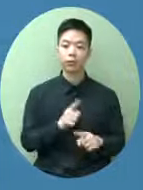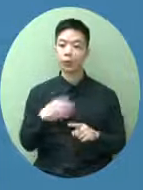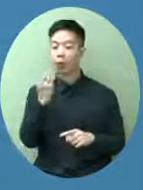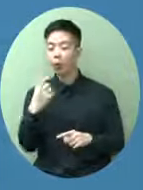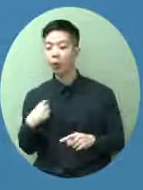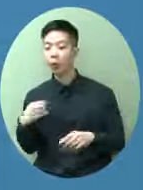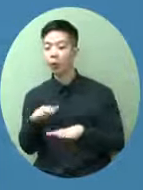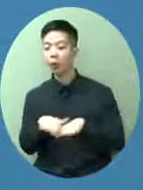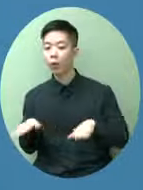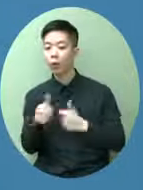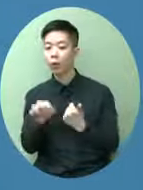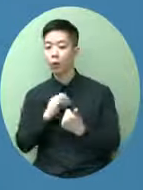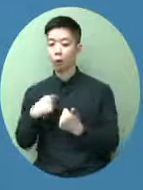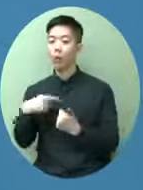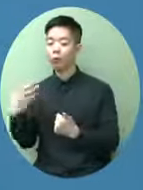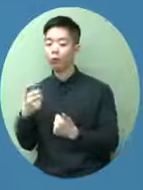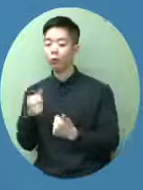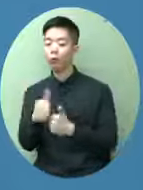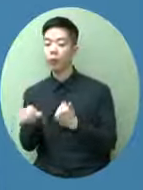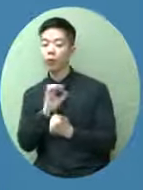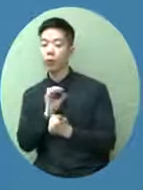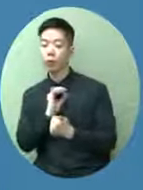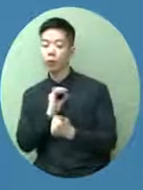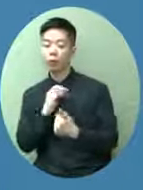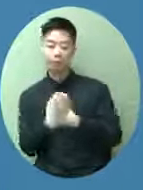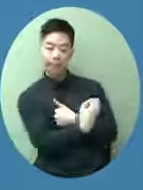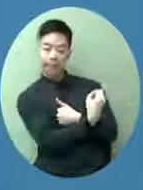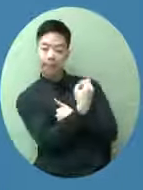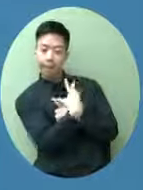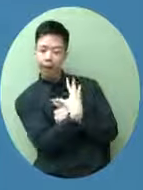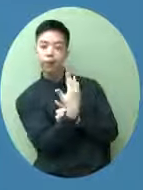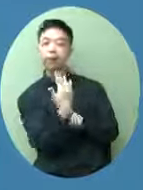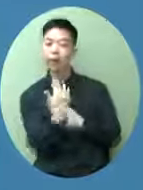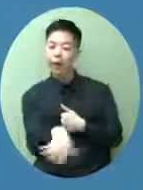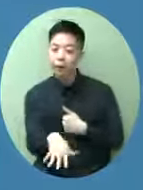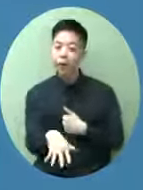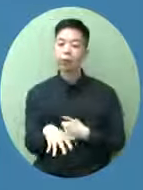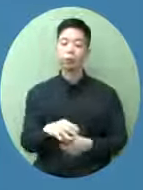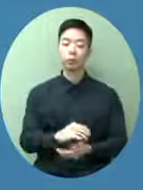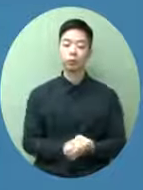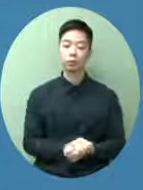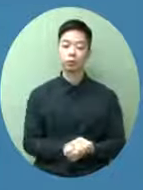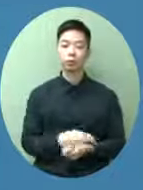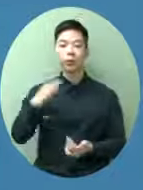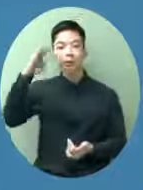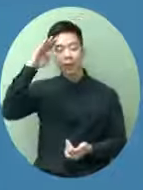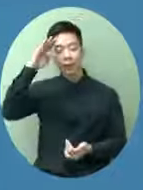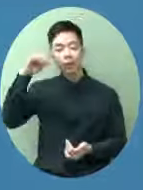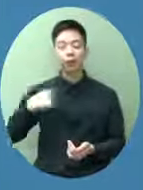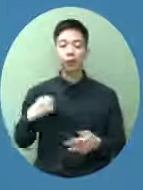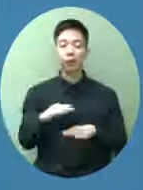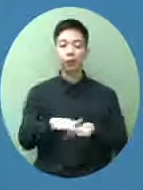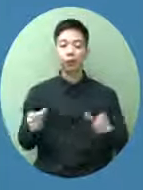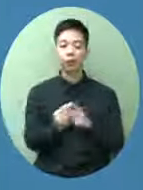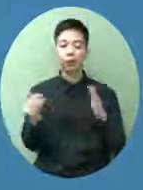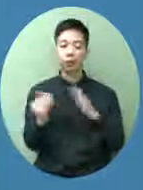police forcewe have provided a view to the CERCand the CERC has taken that